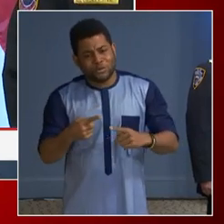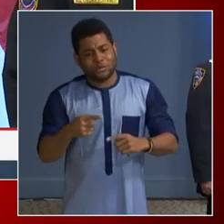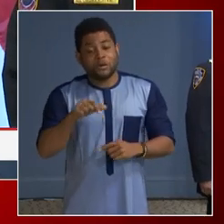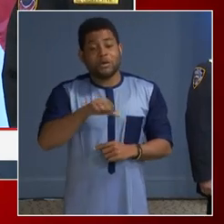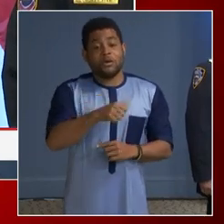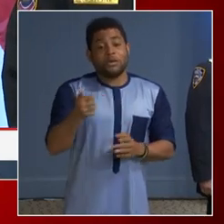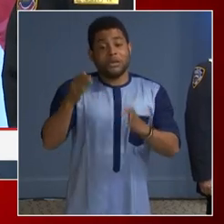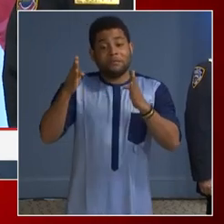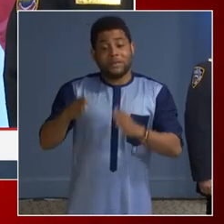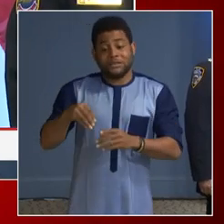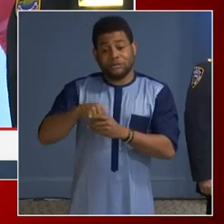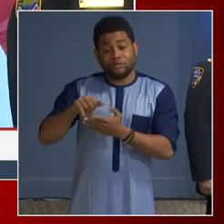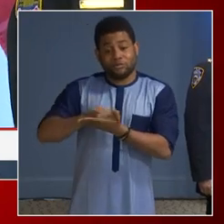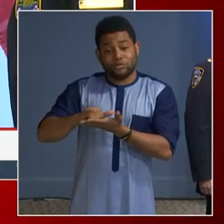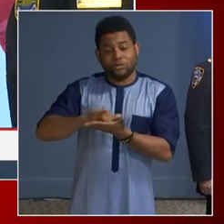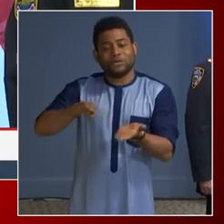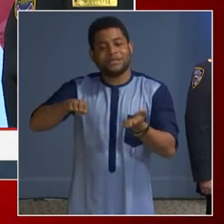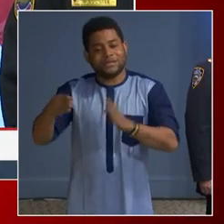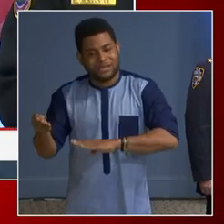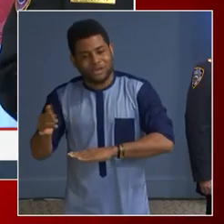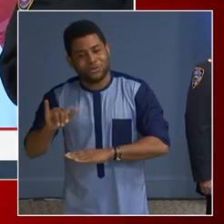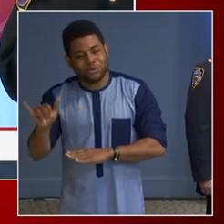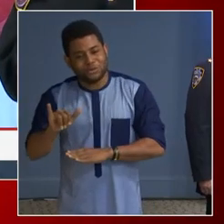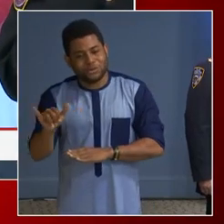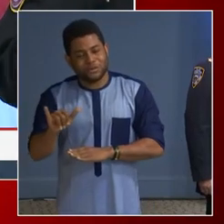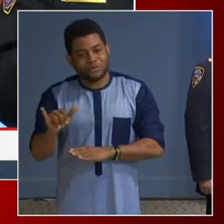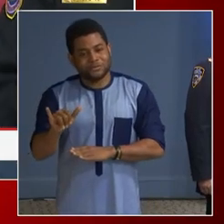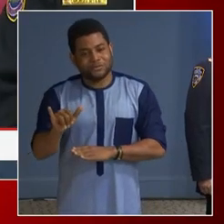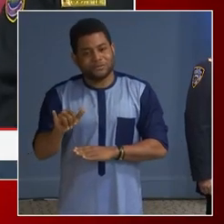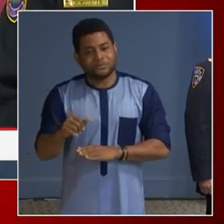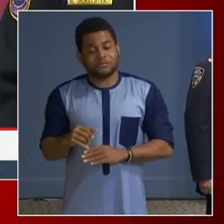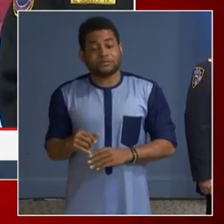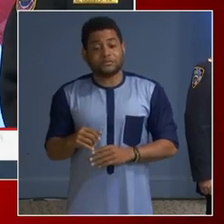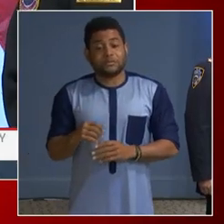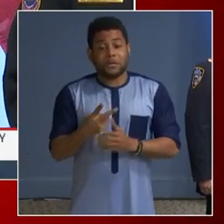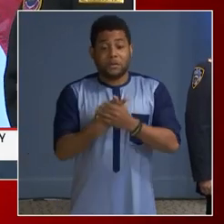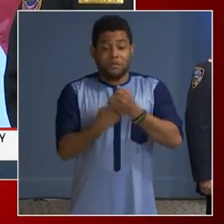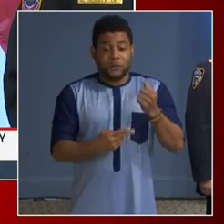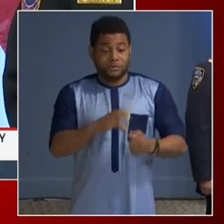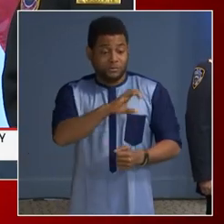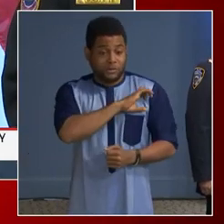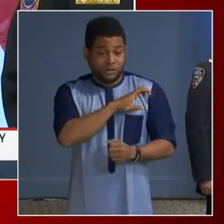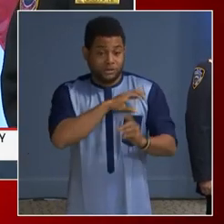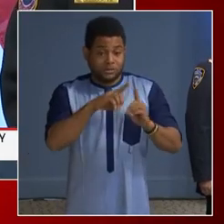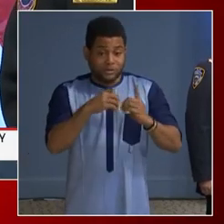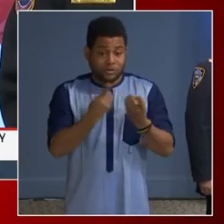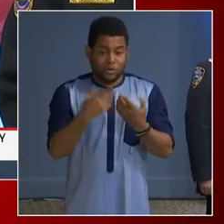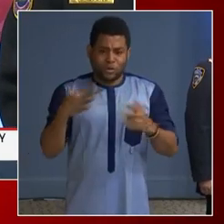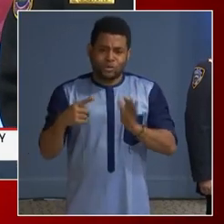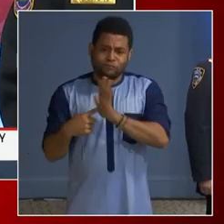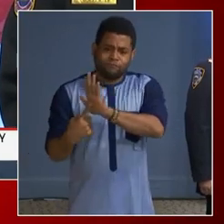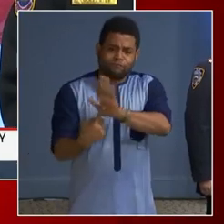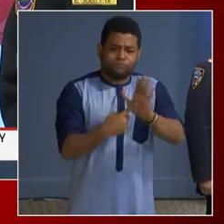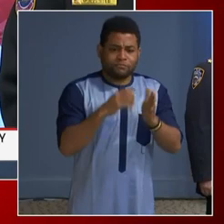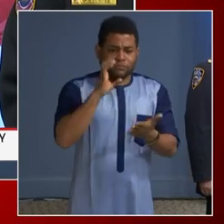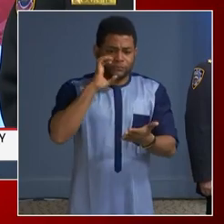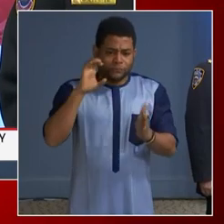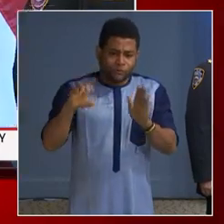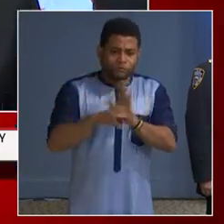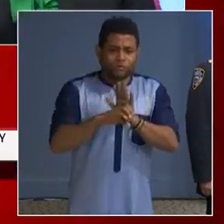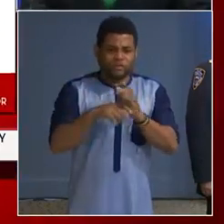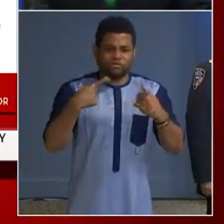City has died. Both police departments have released photos of the suspect, and we are working